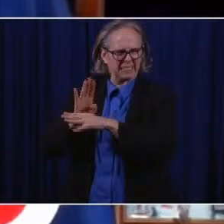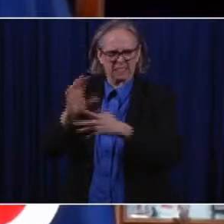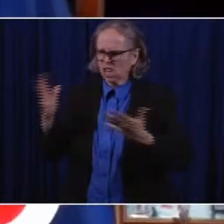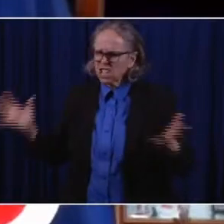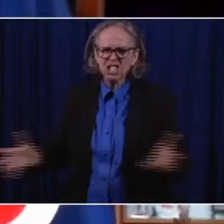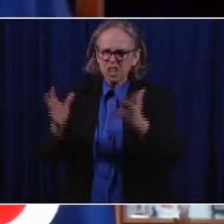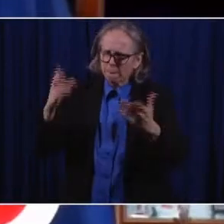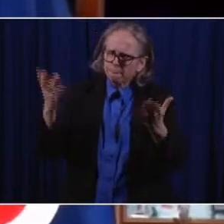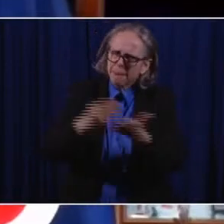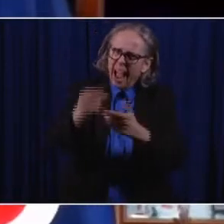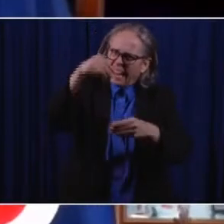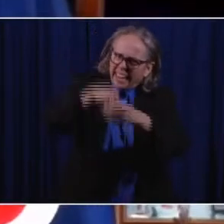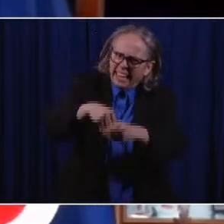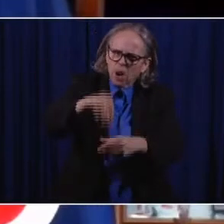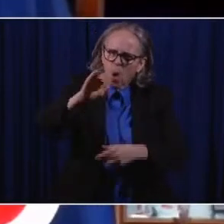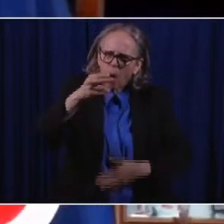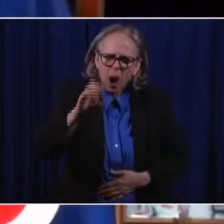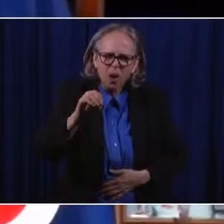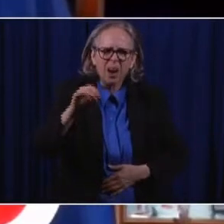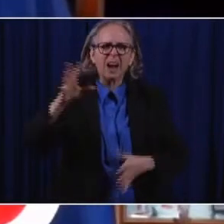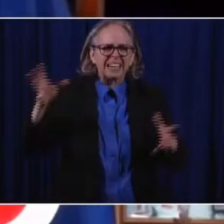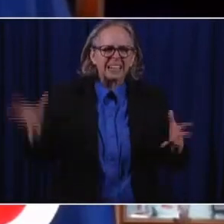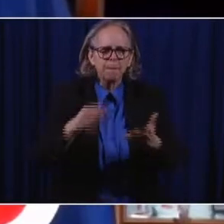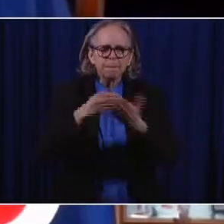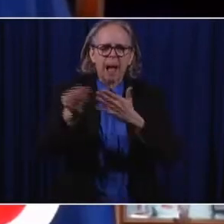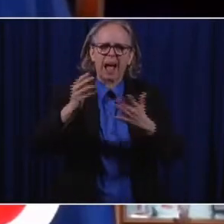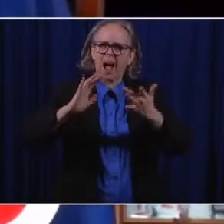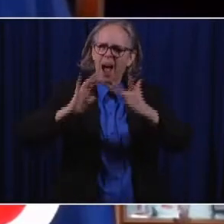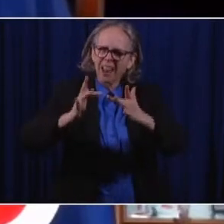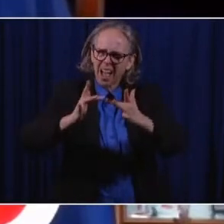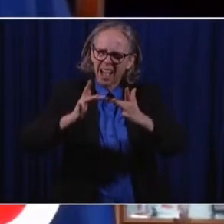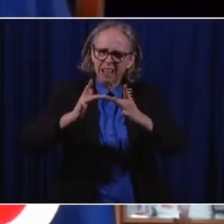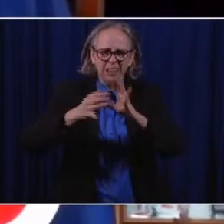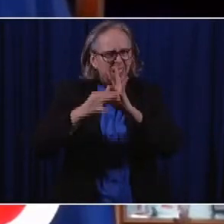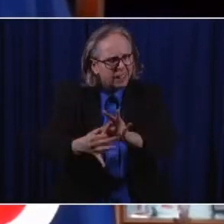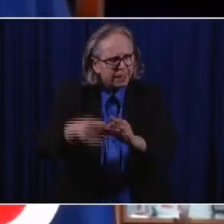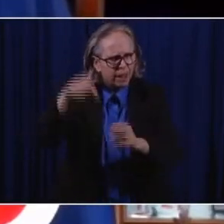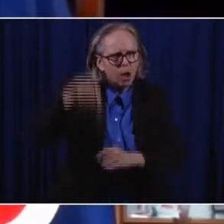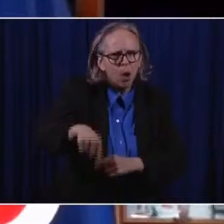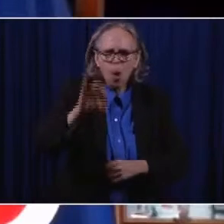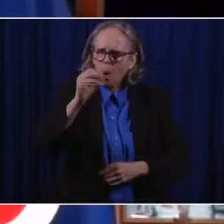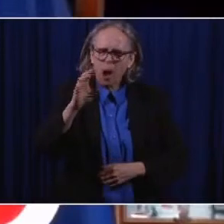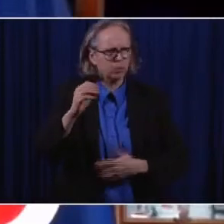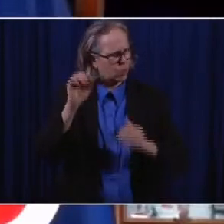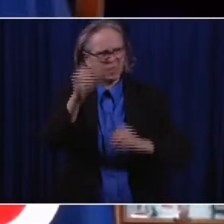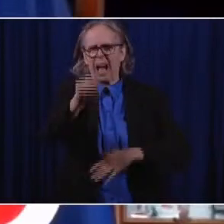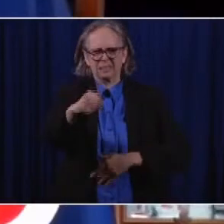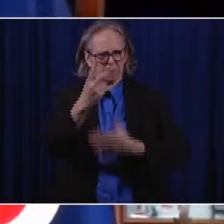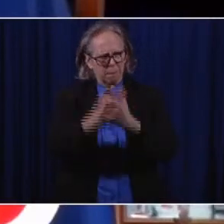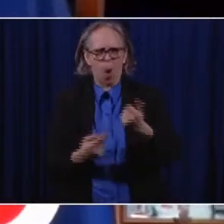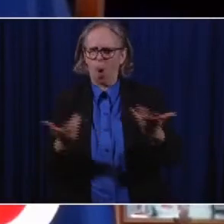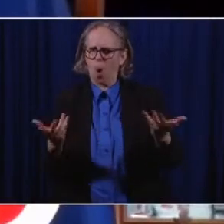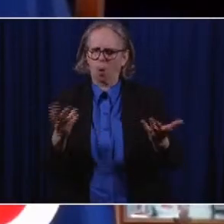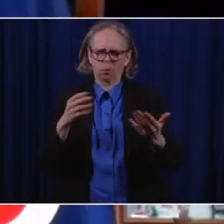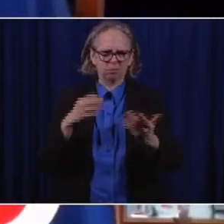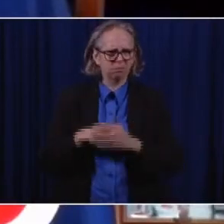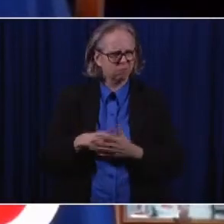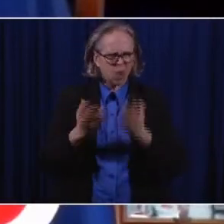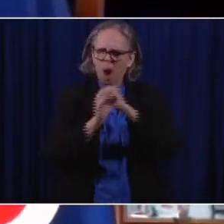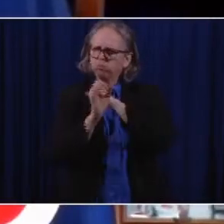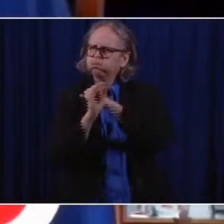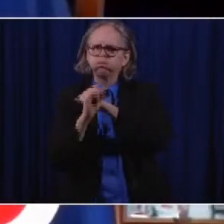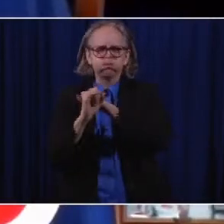that. They've, as the governor mentioned, they've tried to spread this out. You're not going to see a lot of promotion about